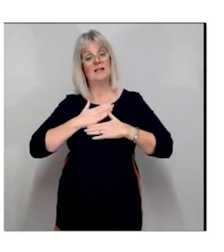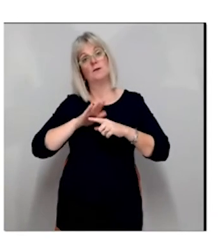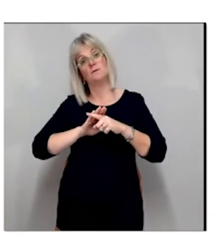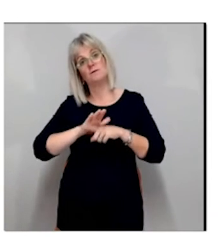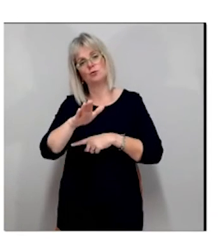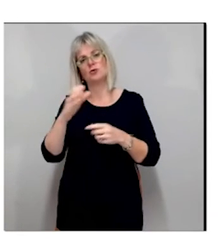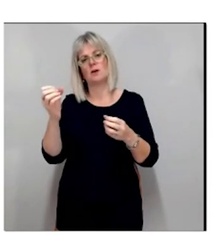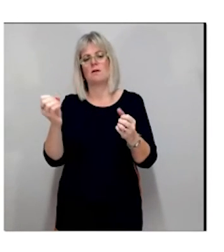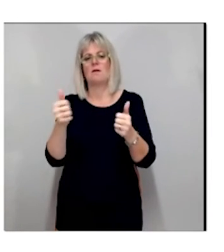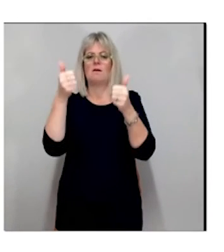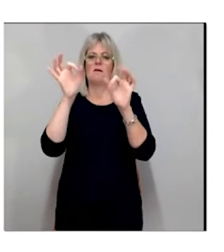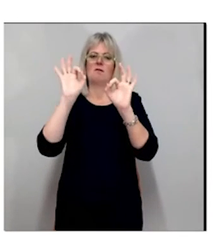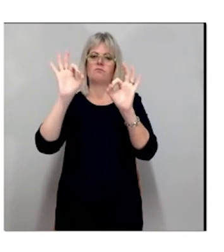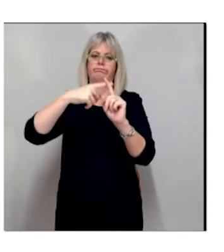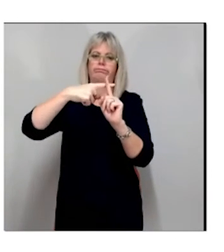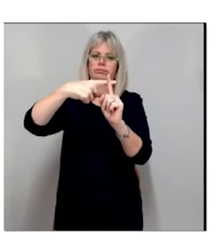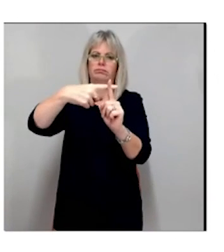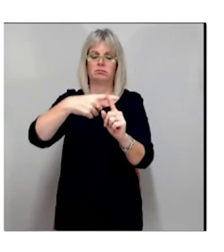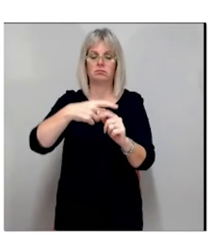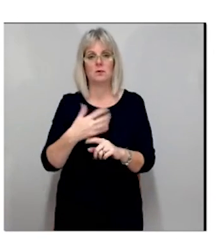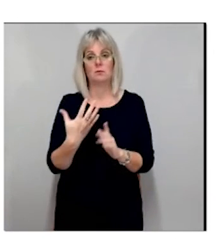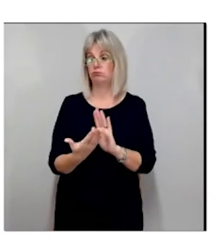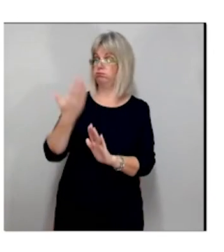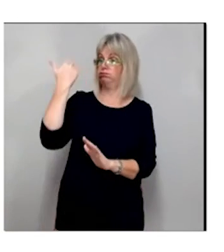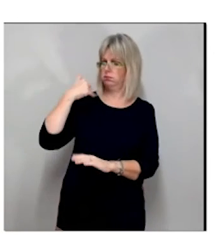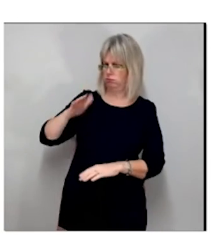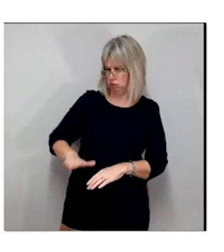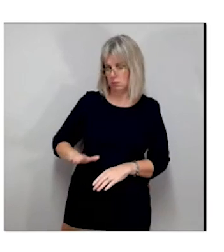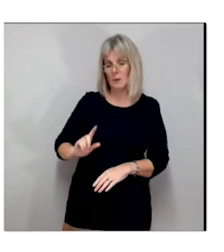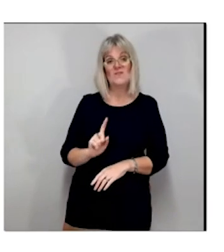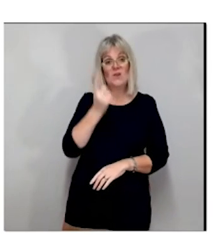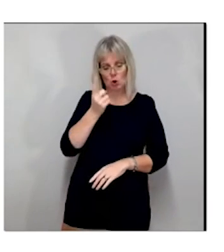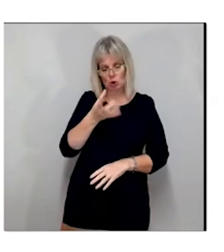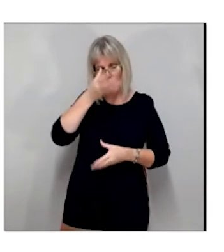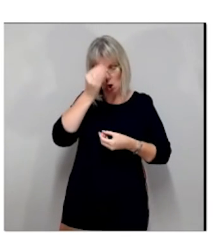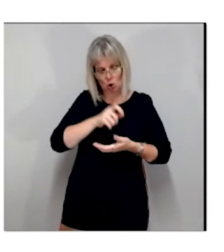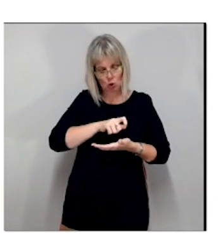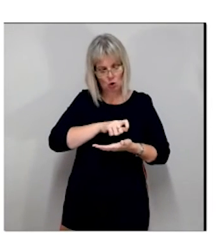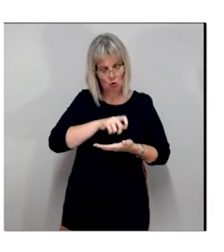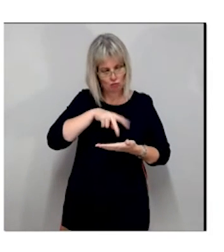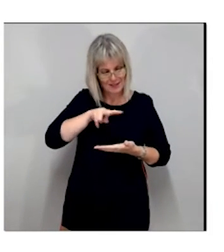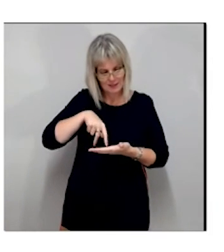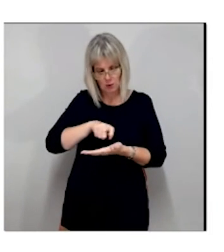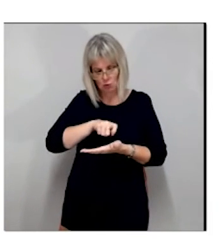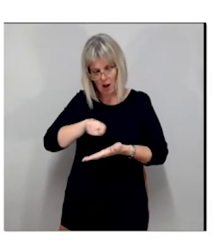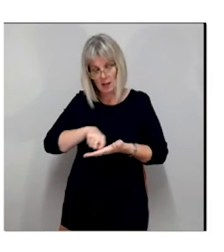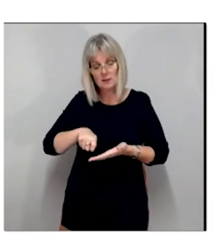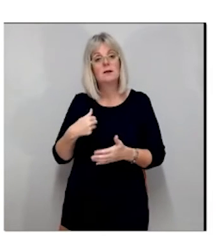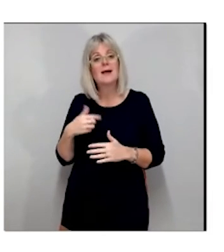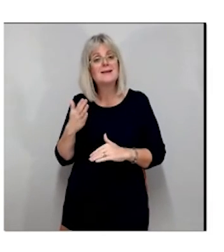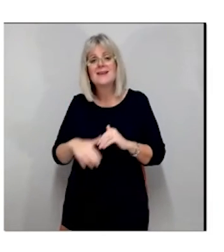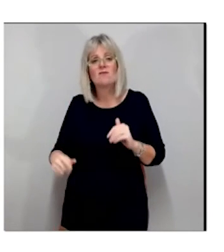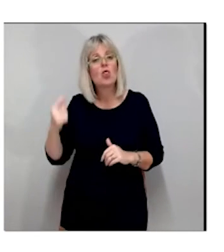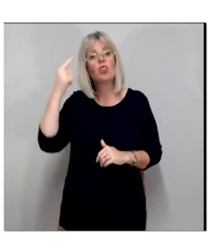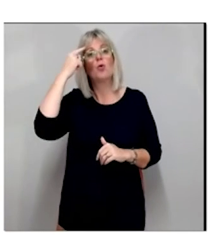first learnt to read and write, I never dreamt for one moment that I would be using a device like a braille note to prepare